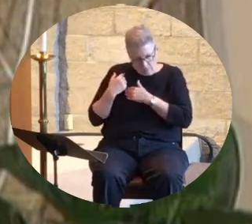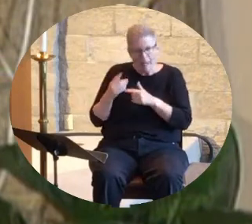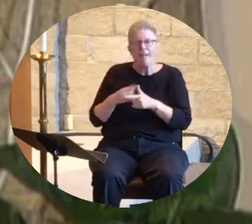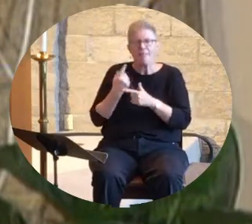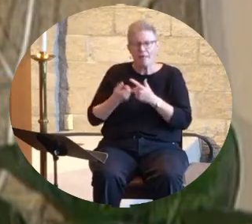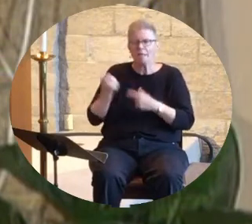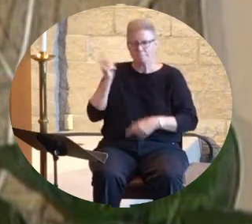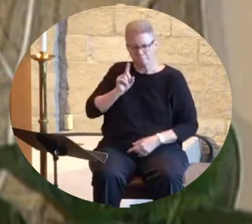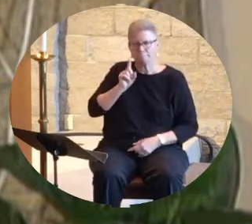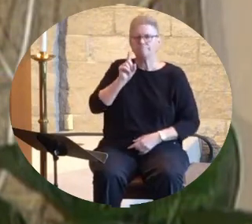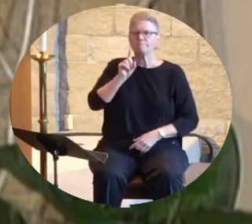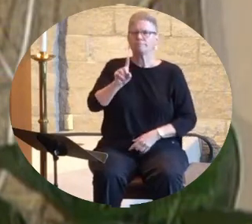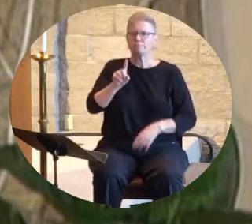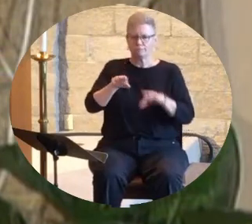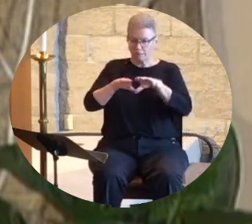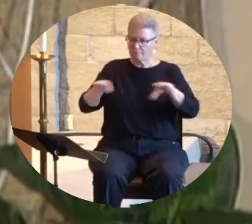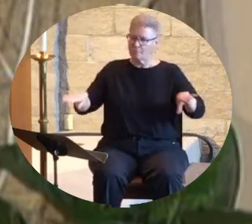that.